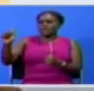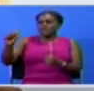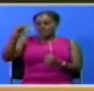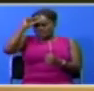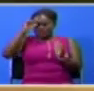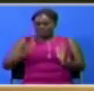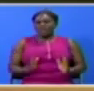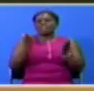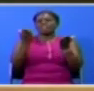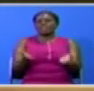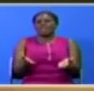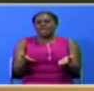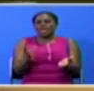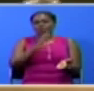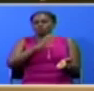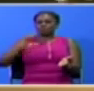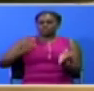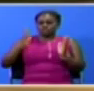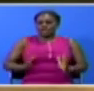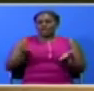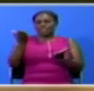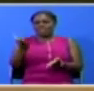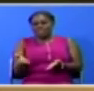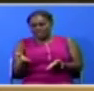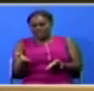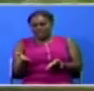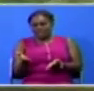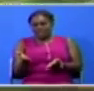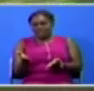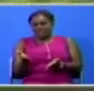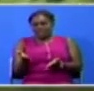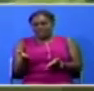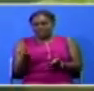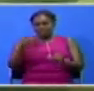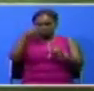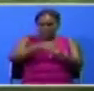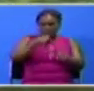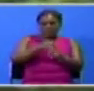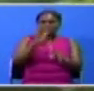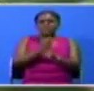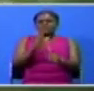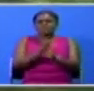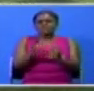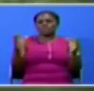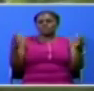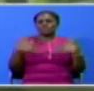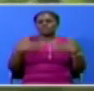Governor, Issa Timami, County Commissioner Joseph Kanyiri, civil rights activists, and hundreds of Lamu